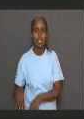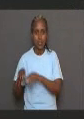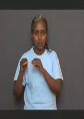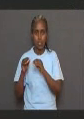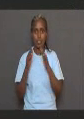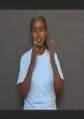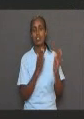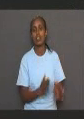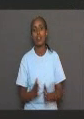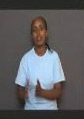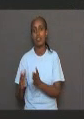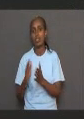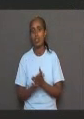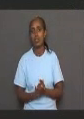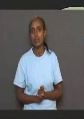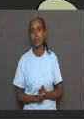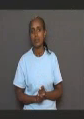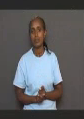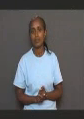Students, let's get ready.